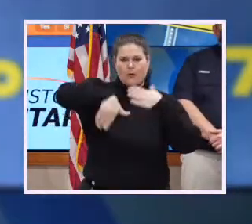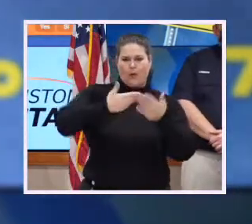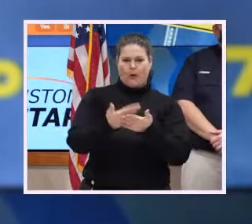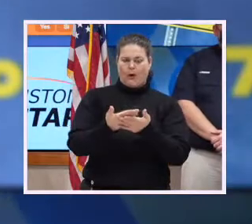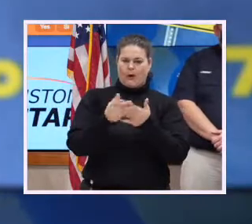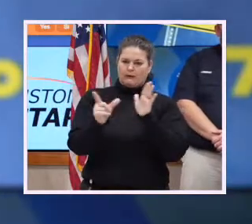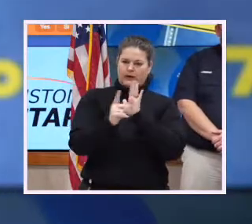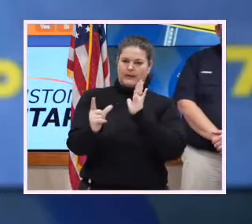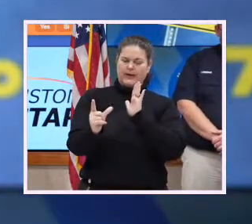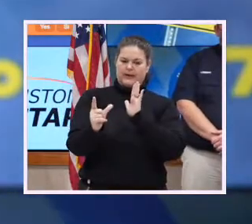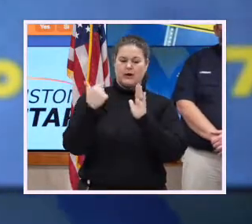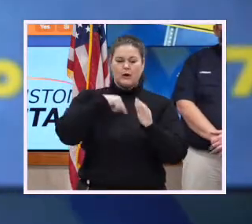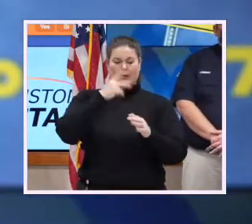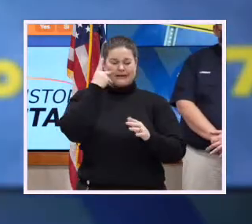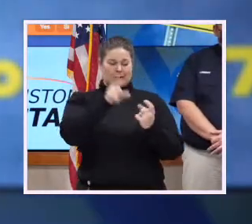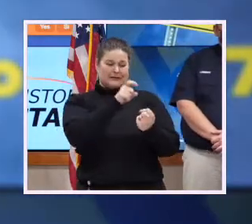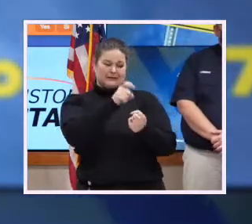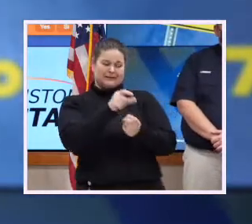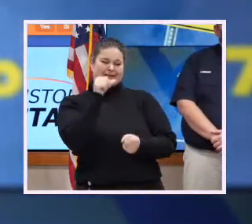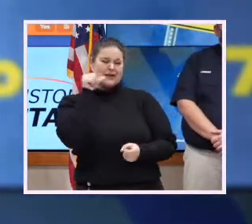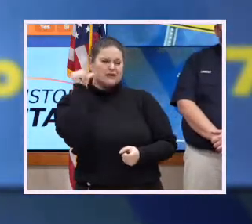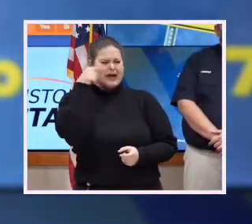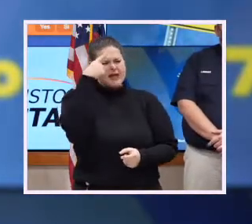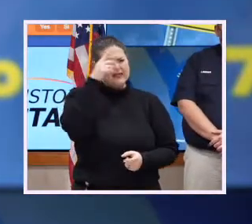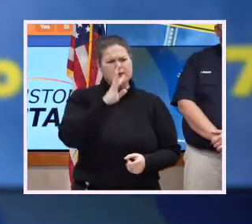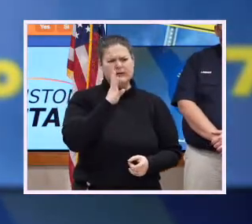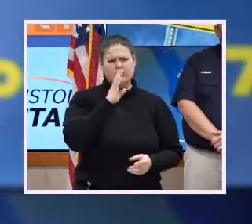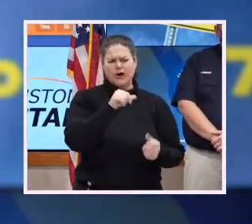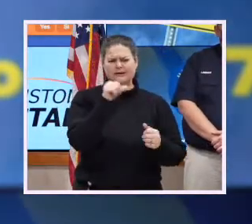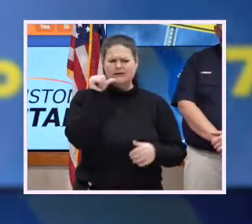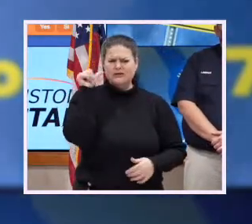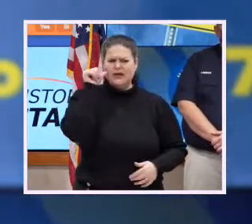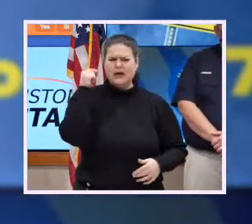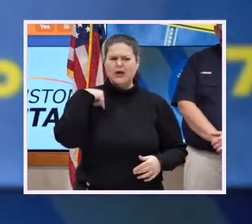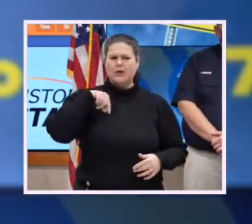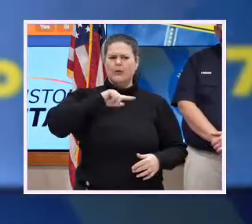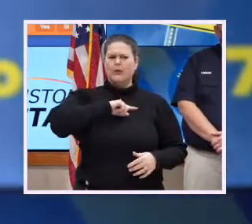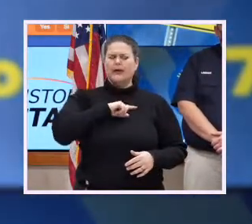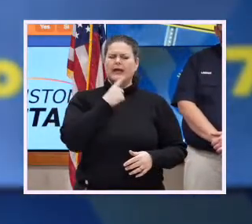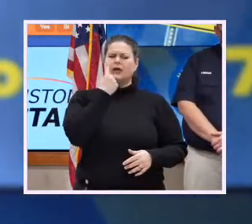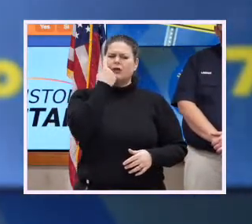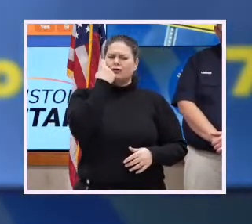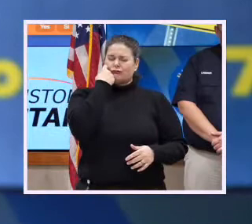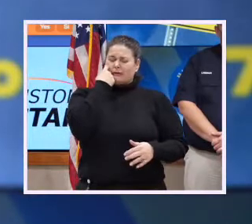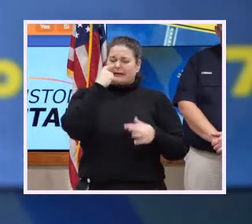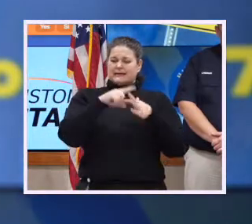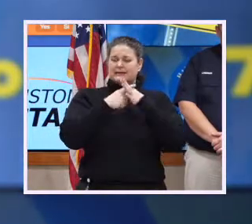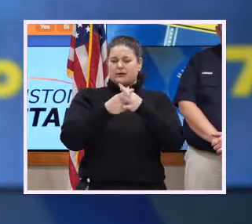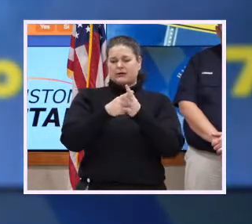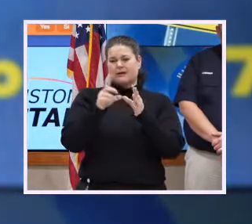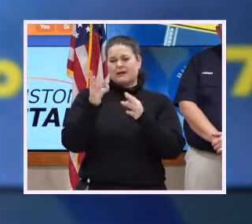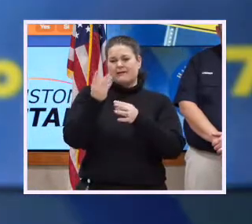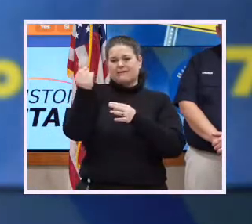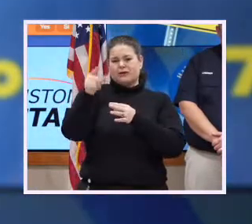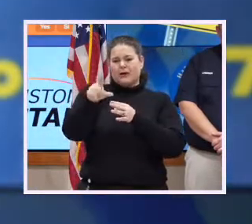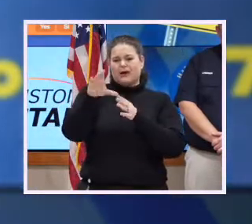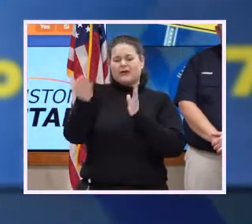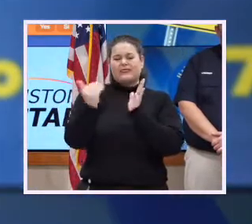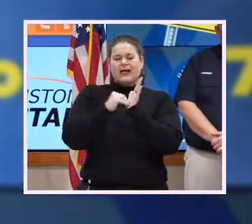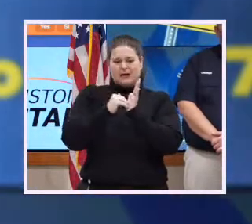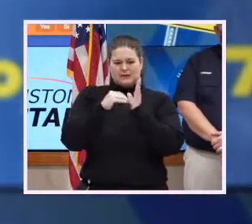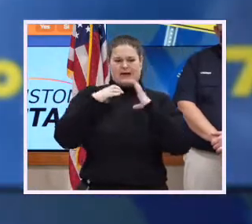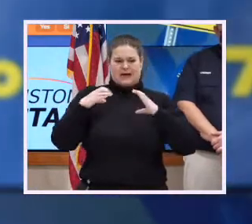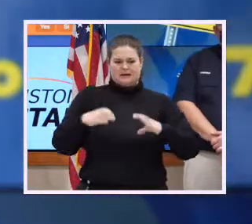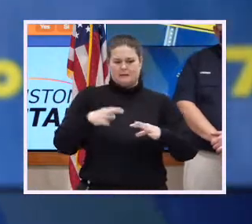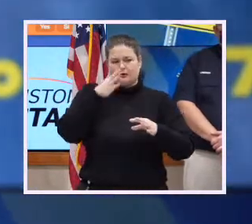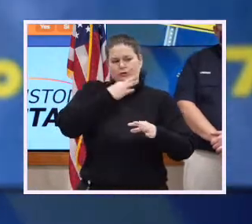specifically yesterday. I think when I spoke to you yesterday, we had just brought on a couple 100,000 additional customers.